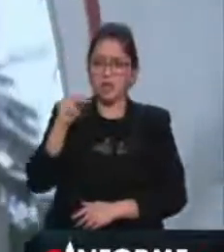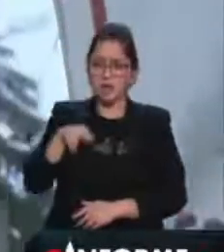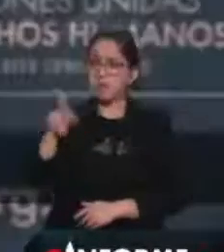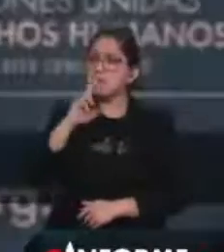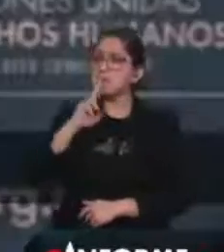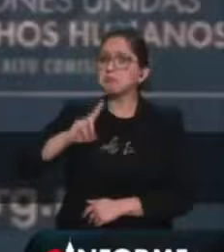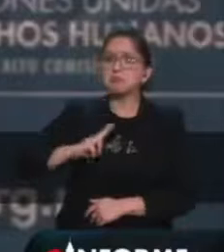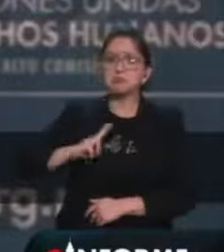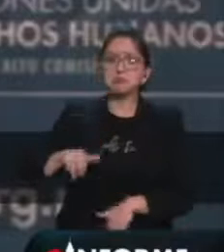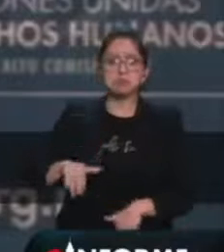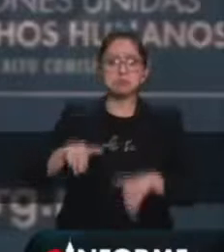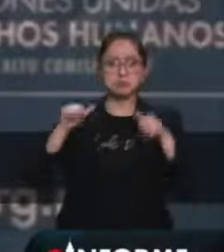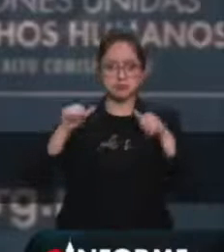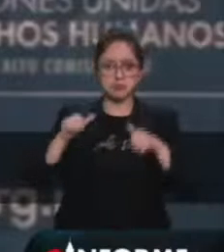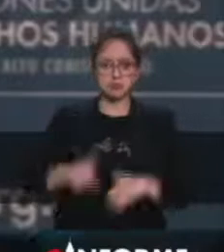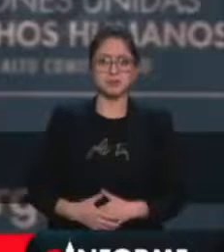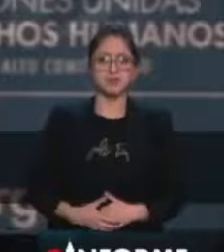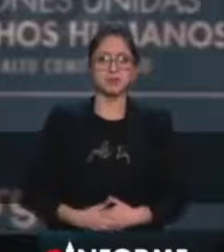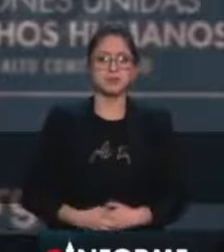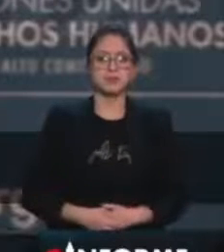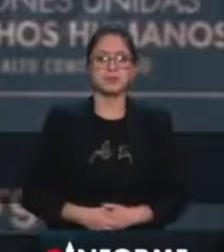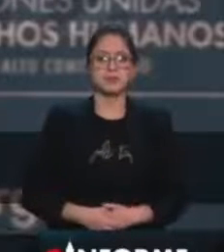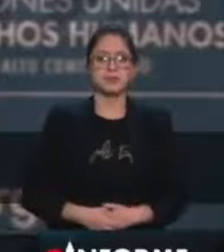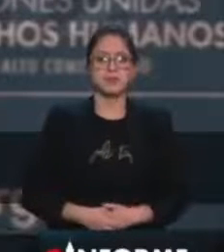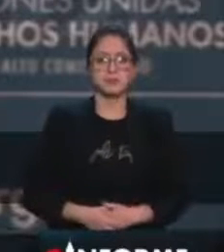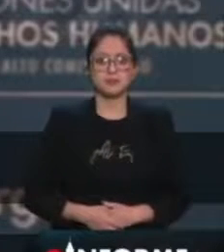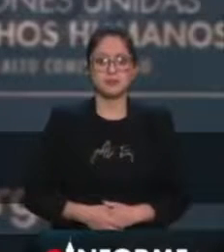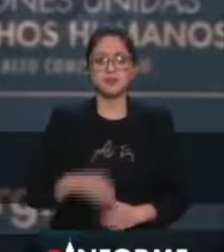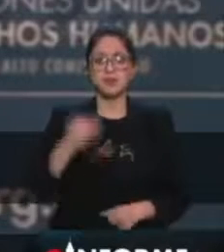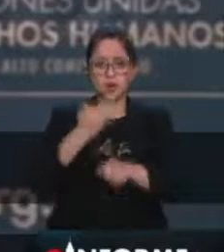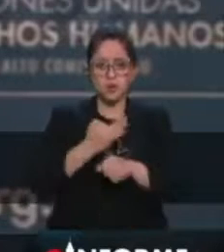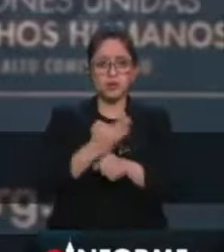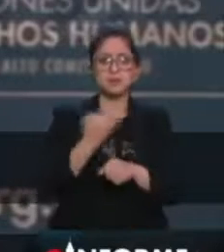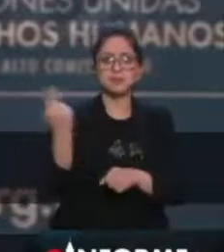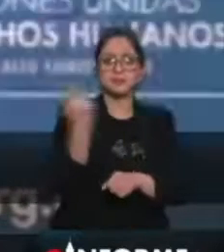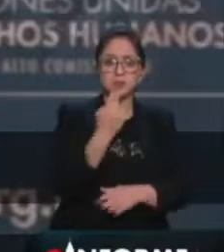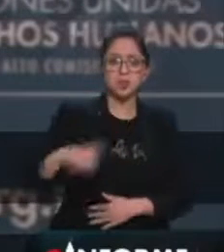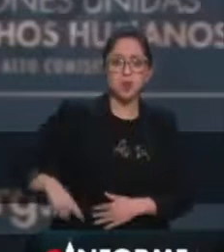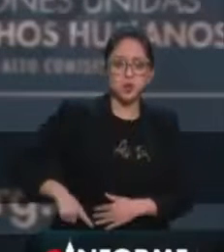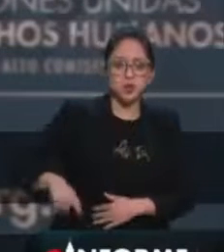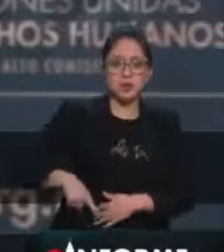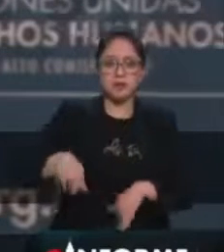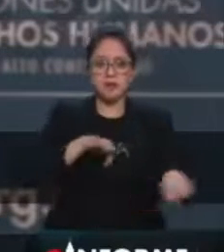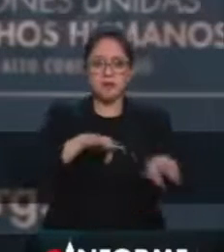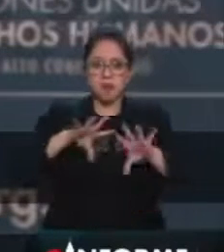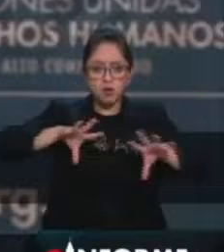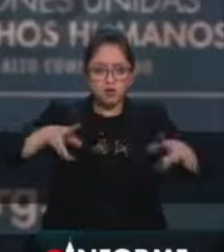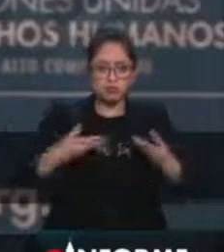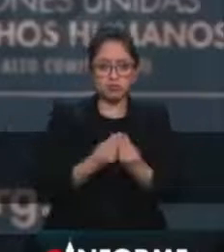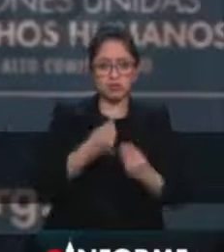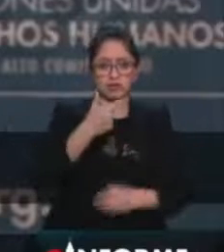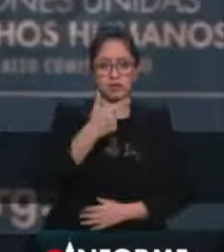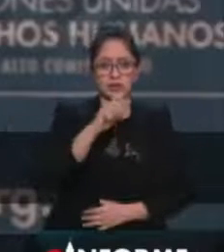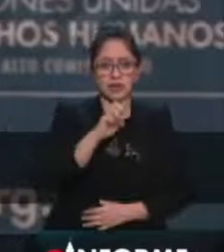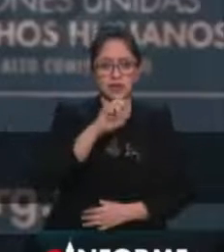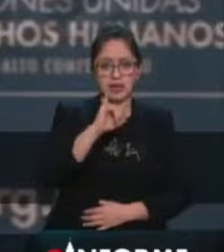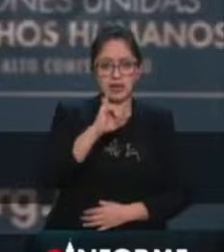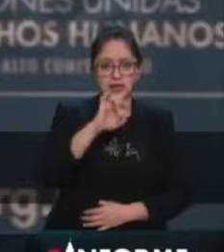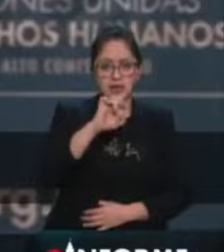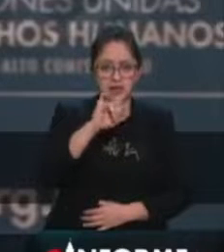llegó. It is important that the government acts decisively on the IGIE's